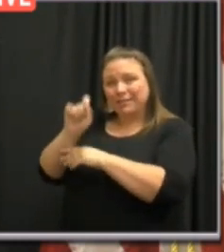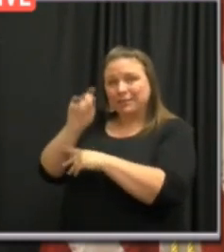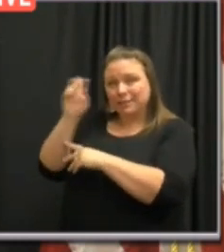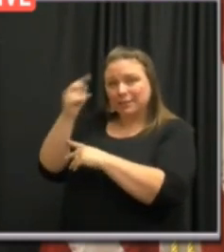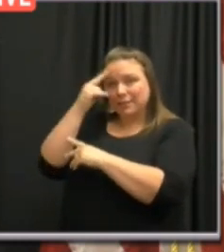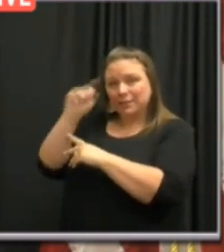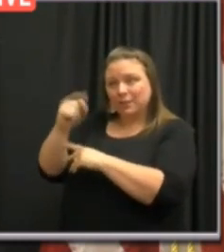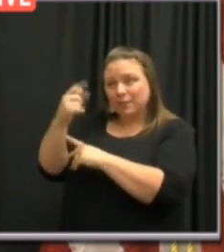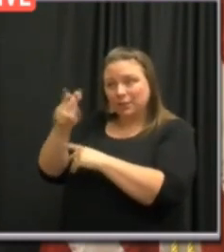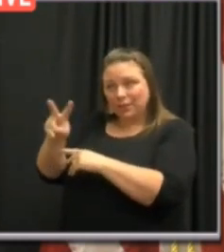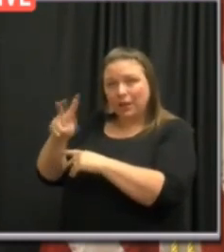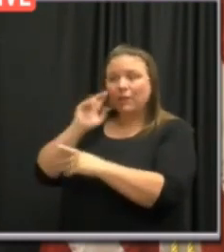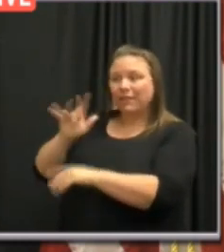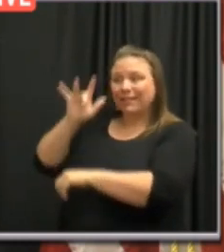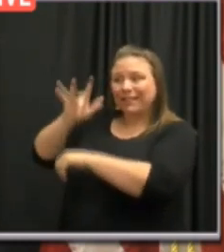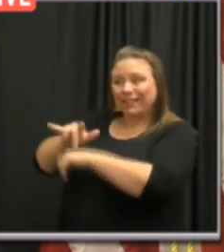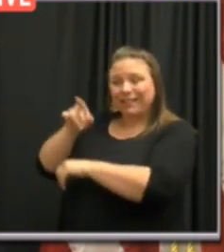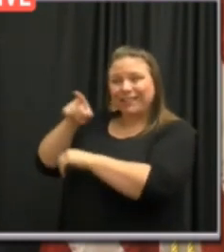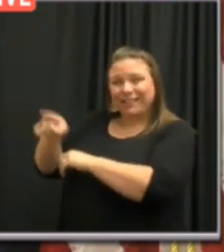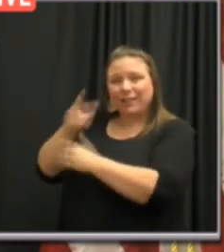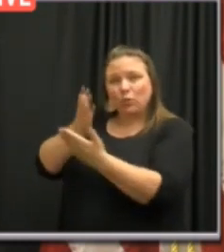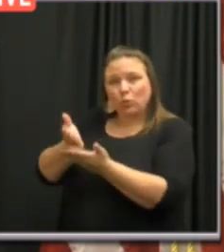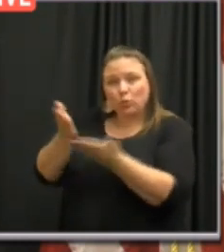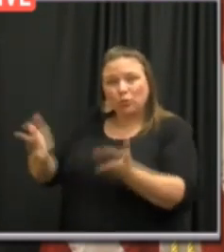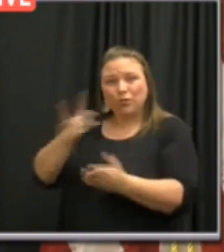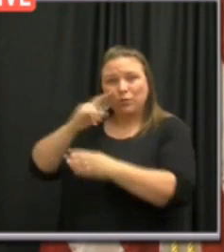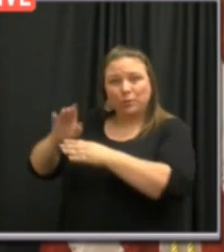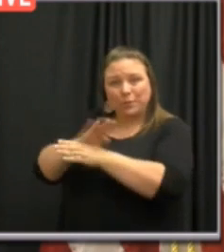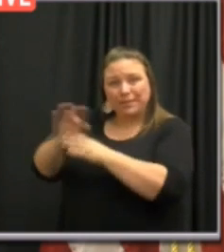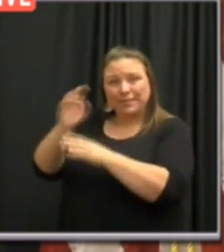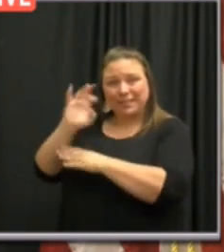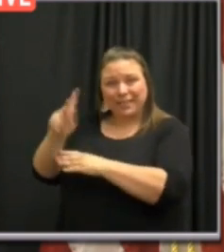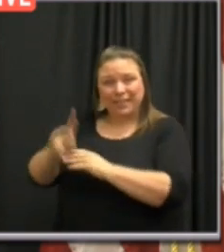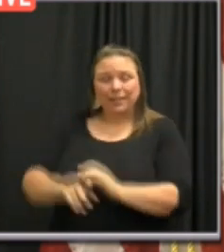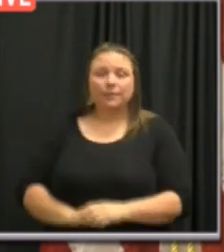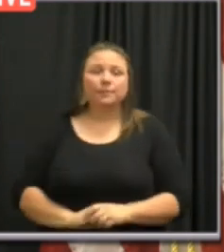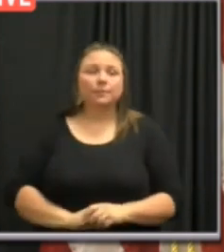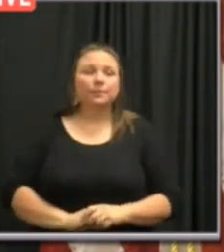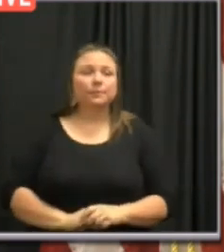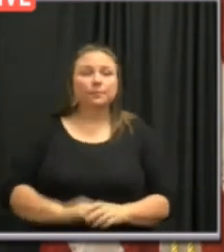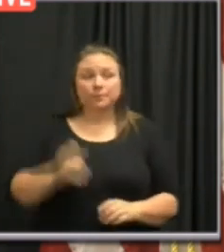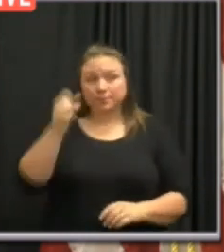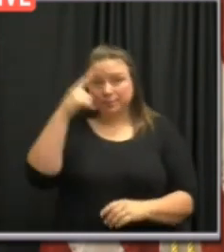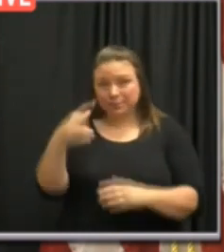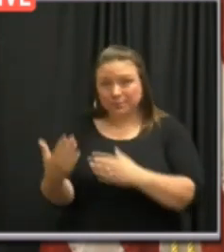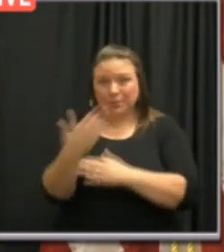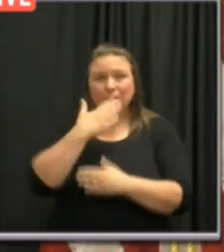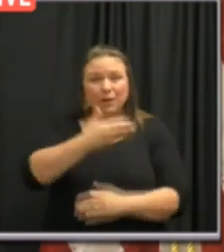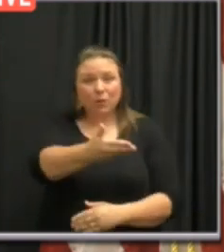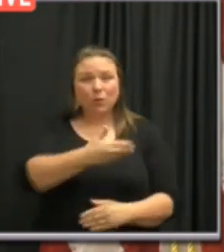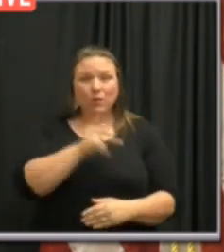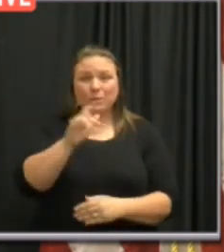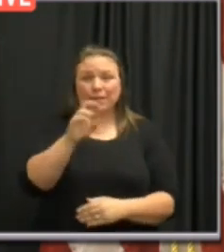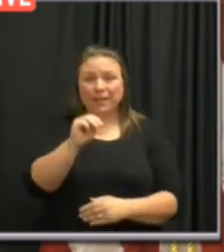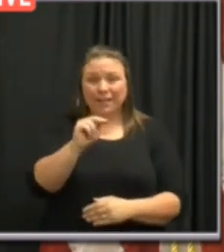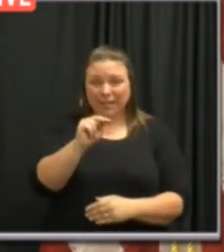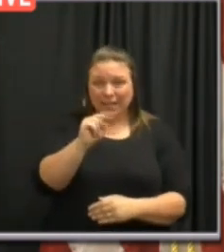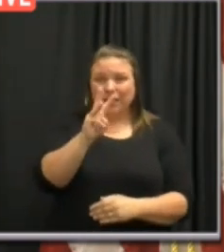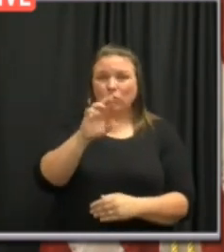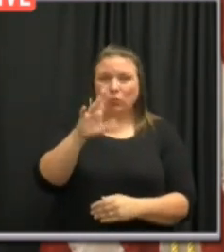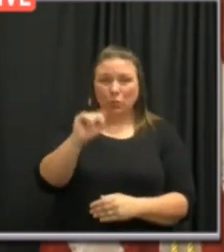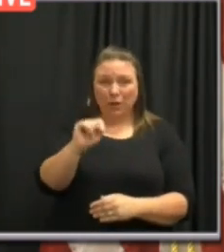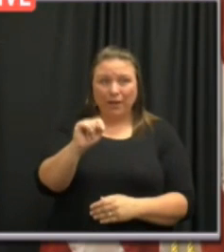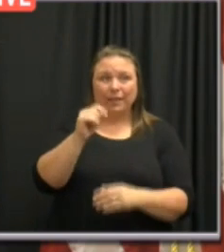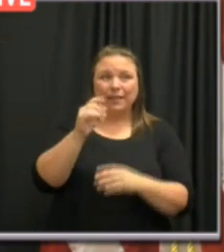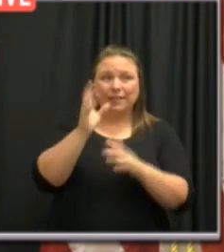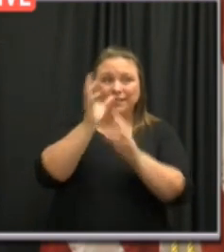covid19.nashville.gov and click on the Resources for Businesses link. Now, this morning, I want to welcome Ken Wright, Senior Vice